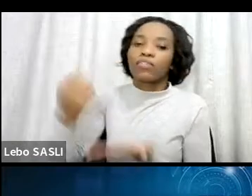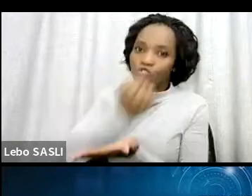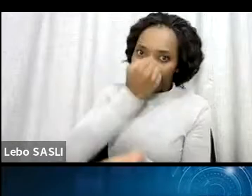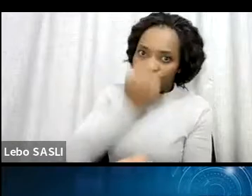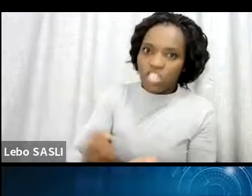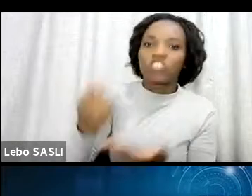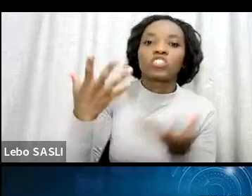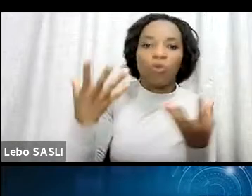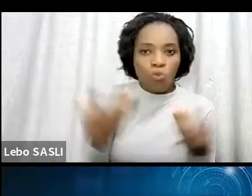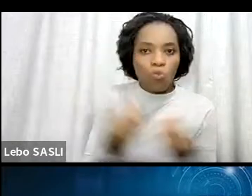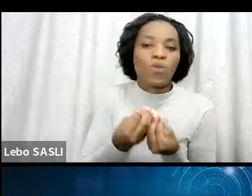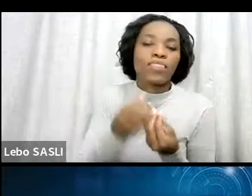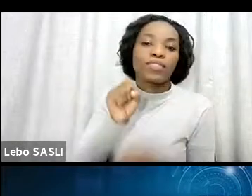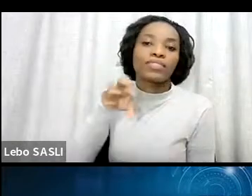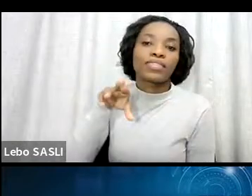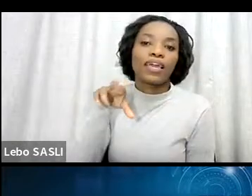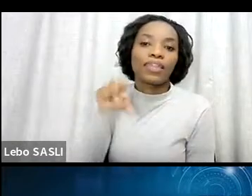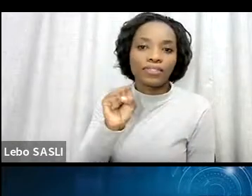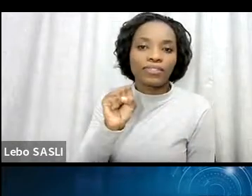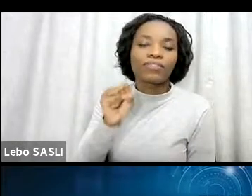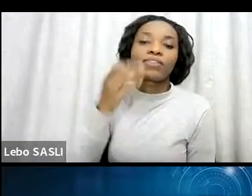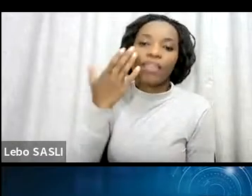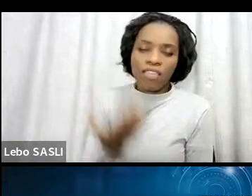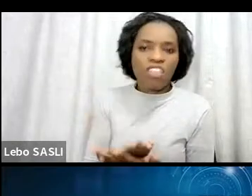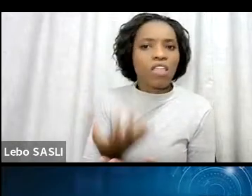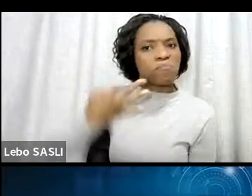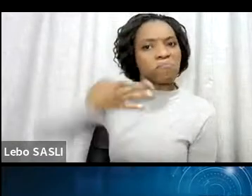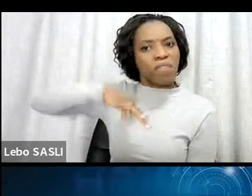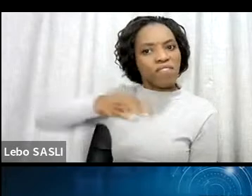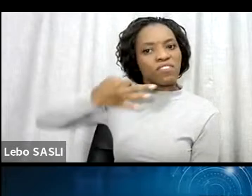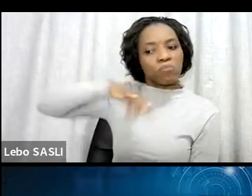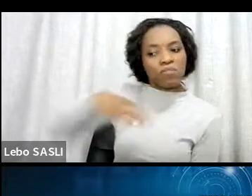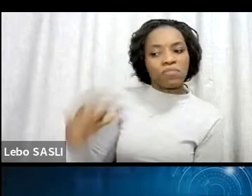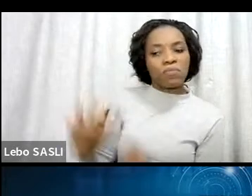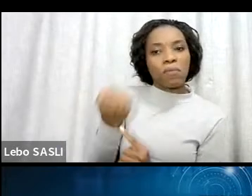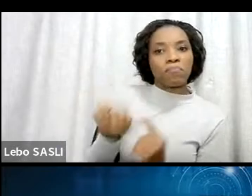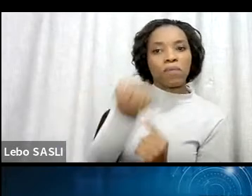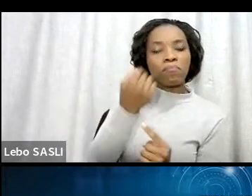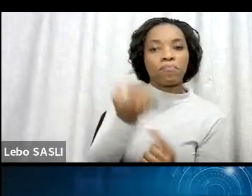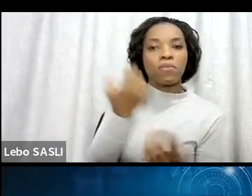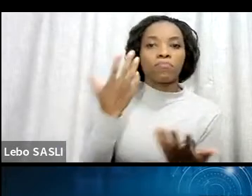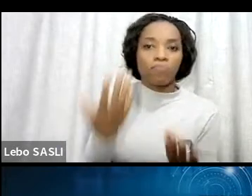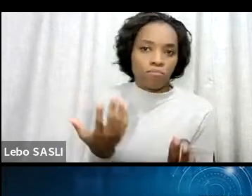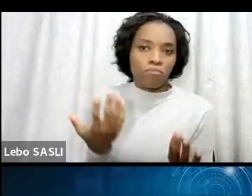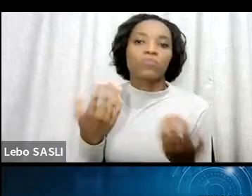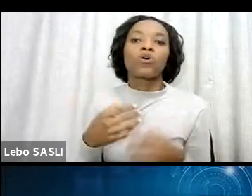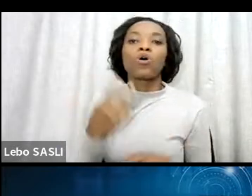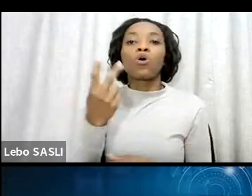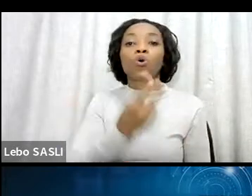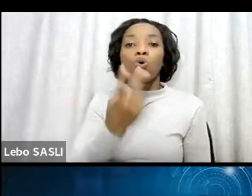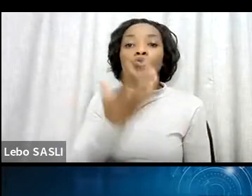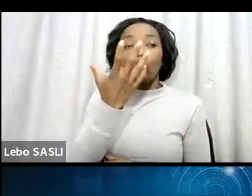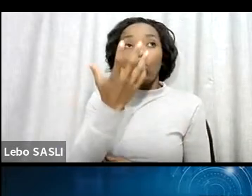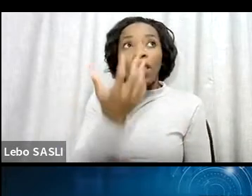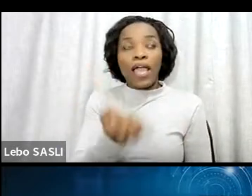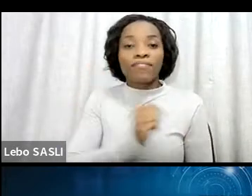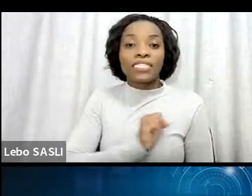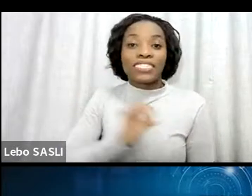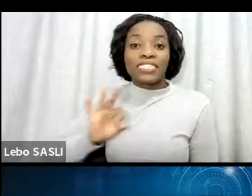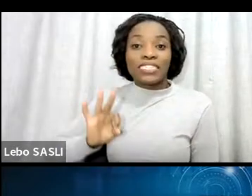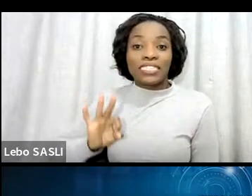those benefits of the turnover as well as the small business corporation. There's also the employee